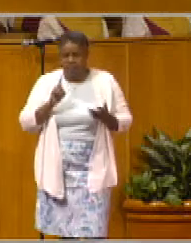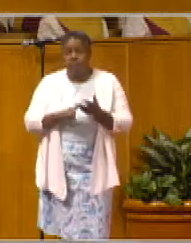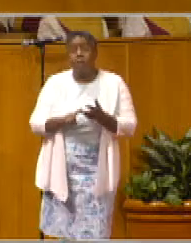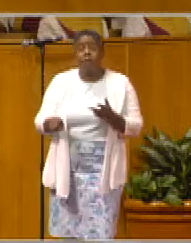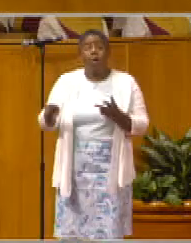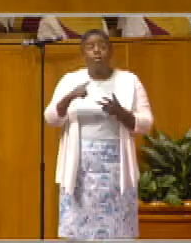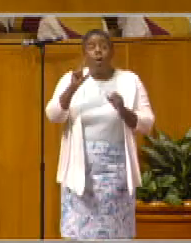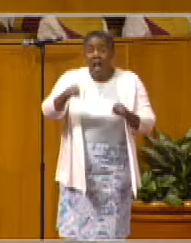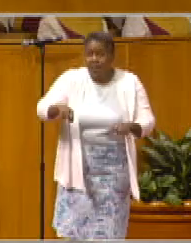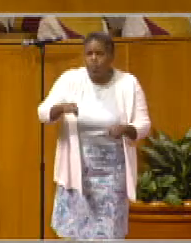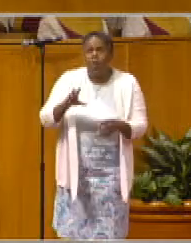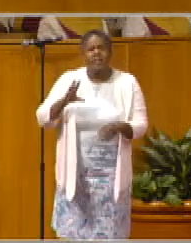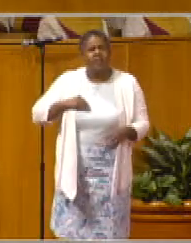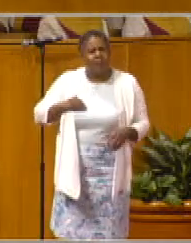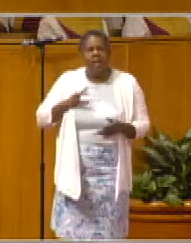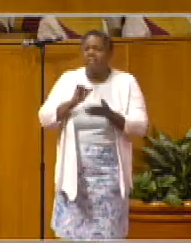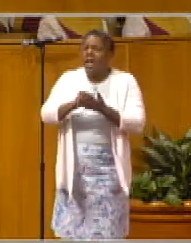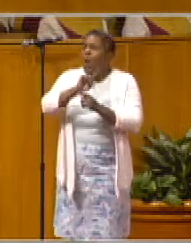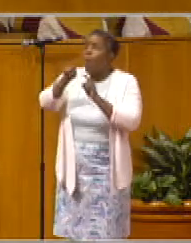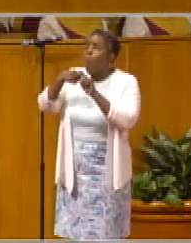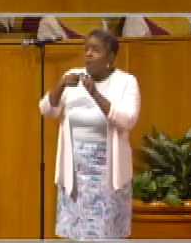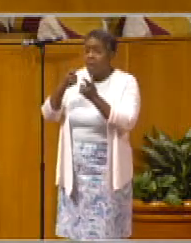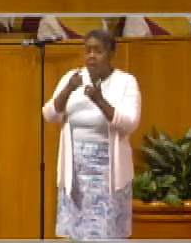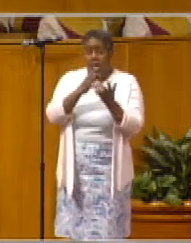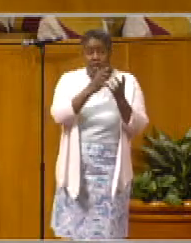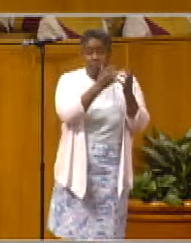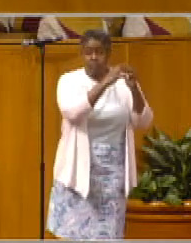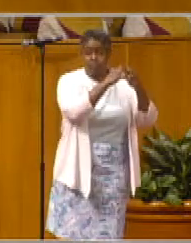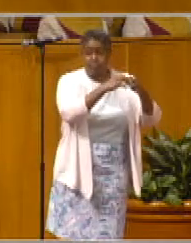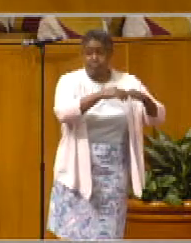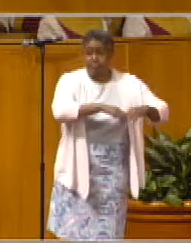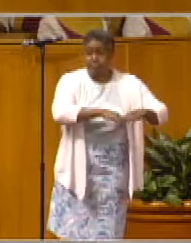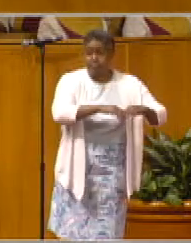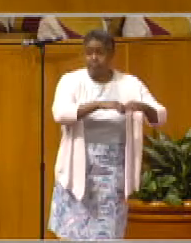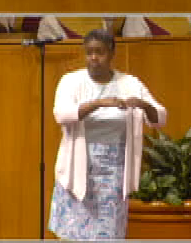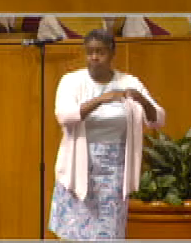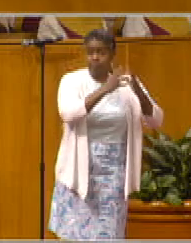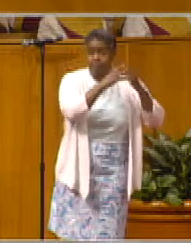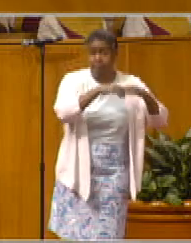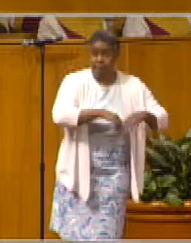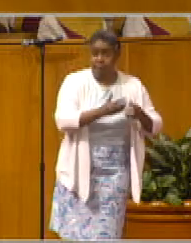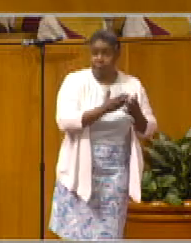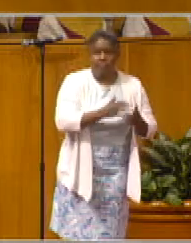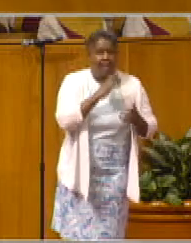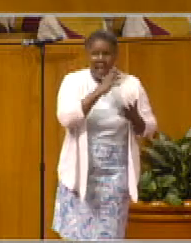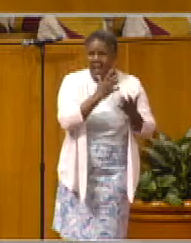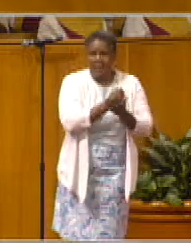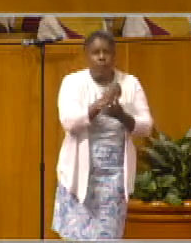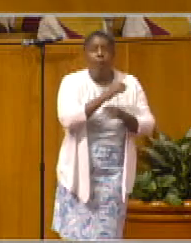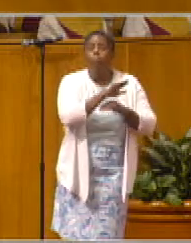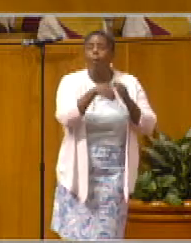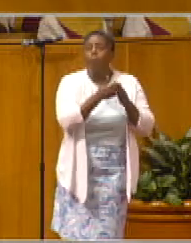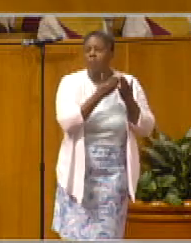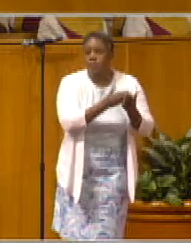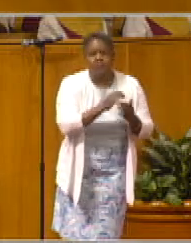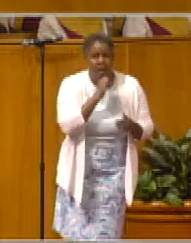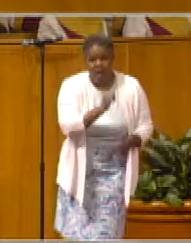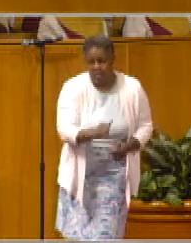And you've got to accept that when the ship falls apart, you're not going to get the whole ship.